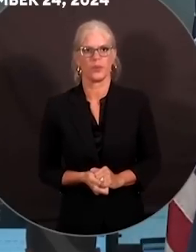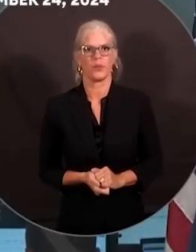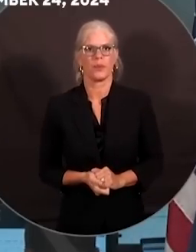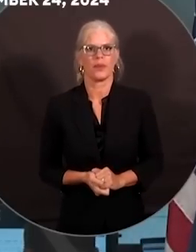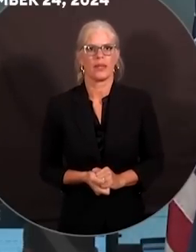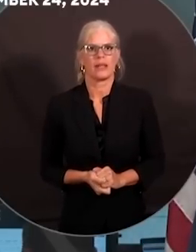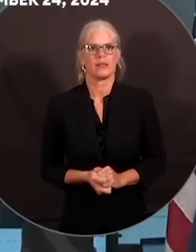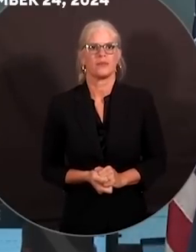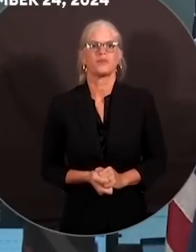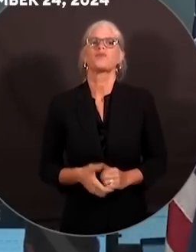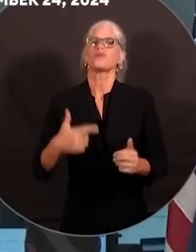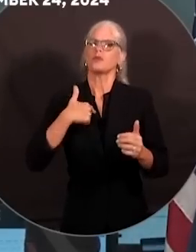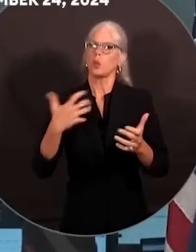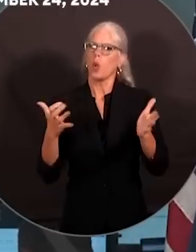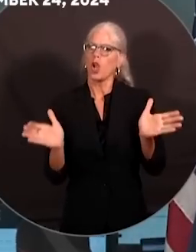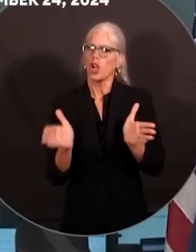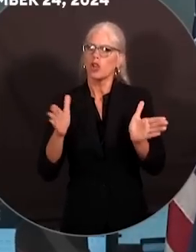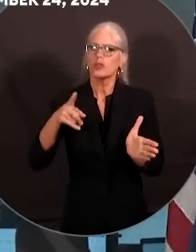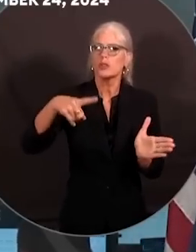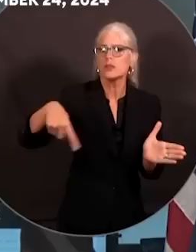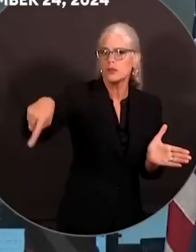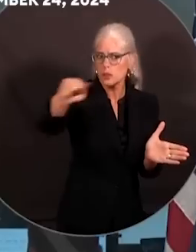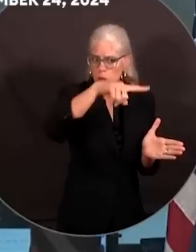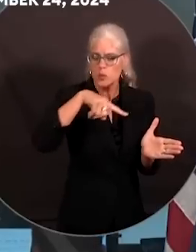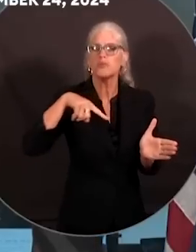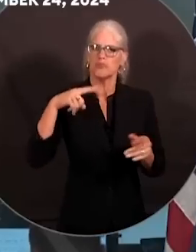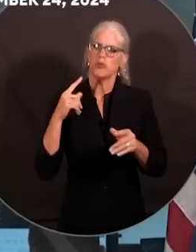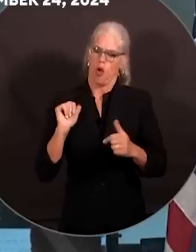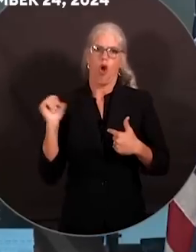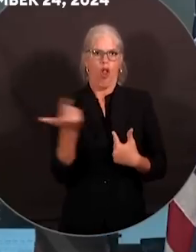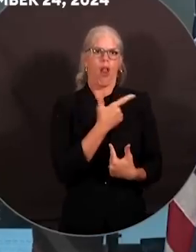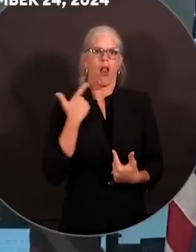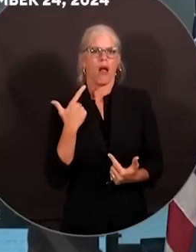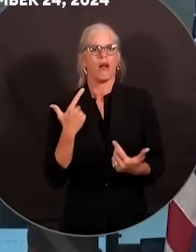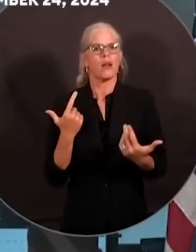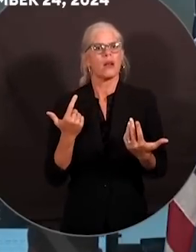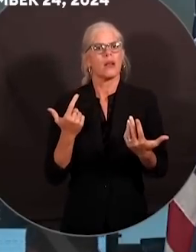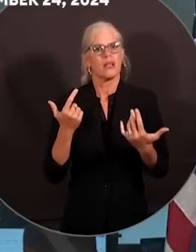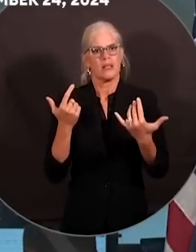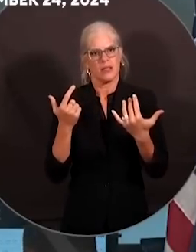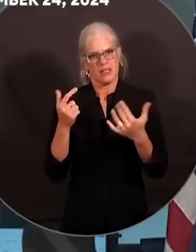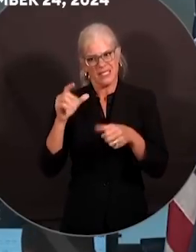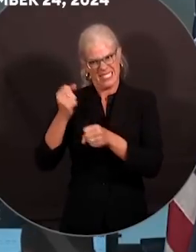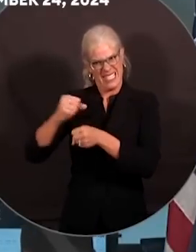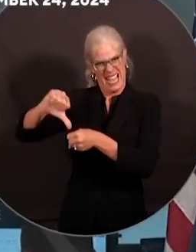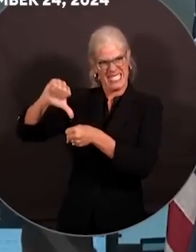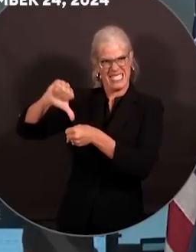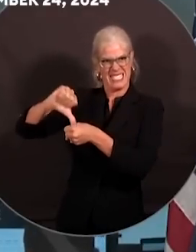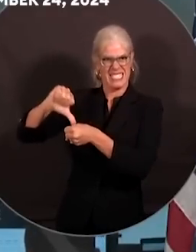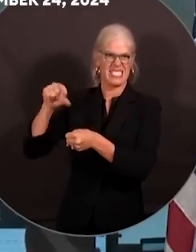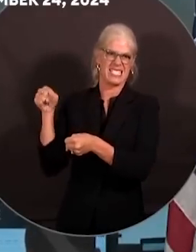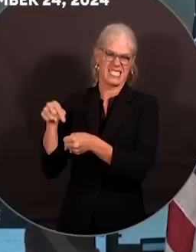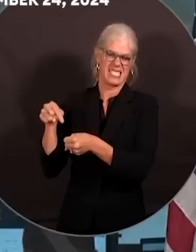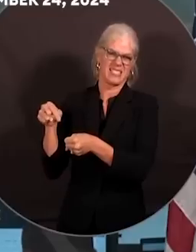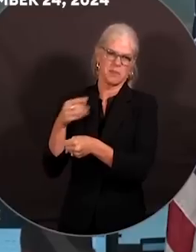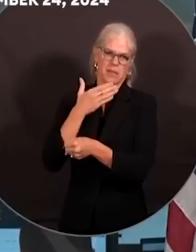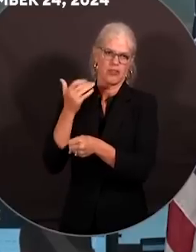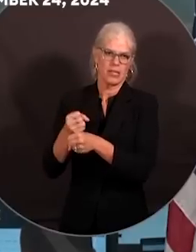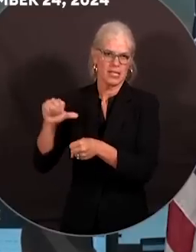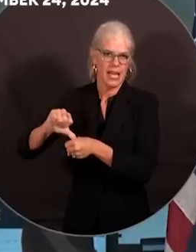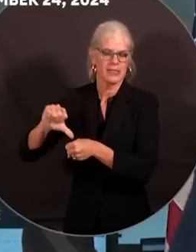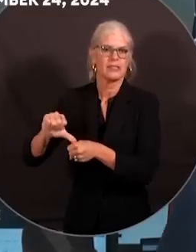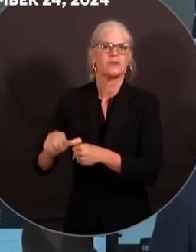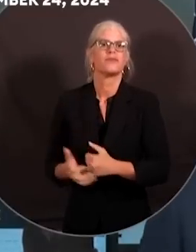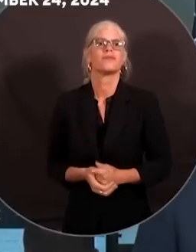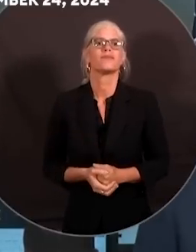I want to encourage all of us to make sure that we are looking for gas now. One of our campaigns is halfway full,